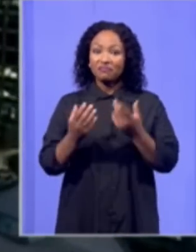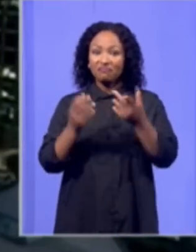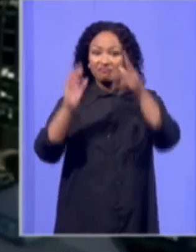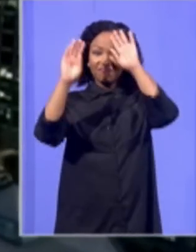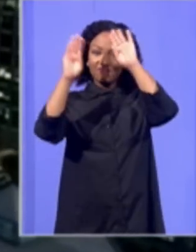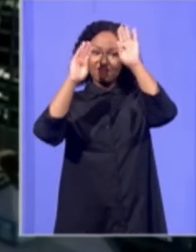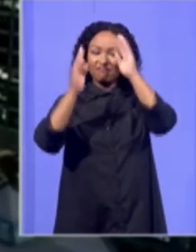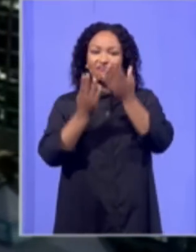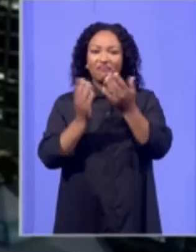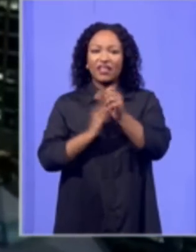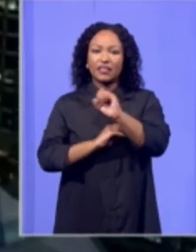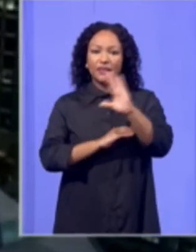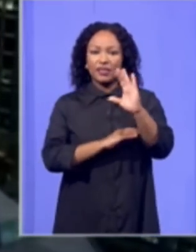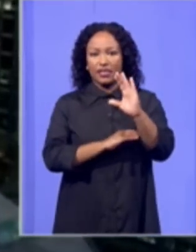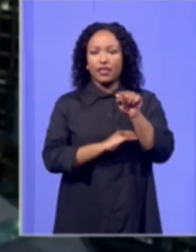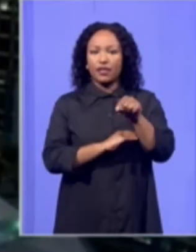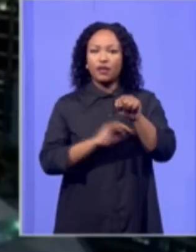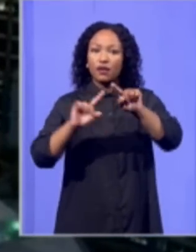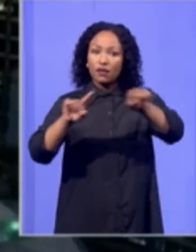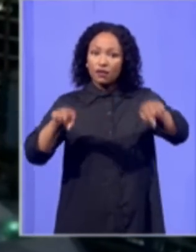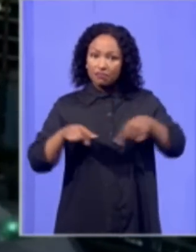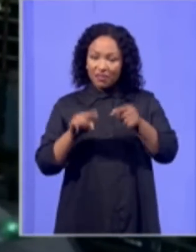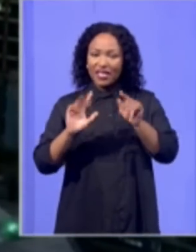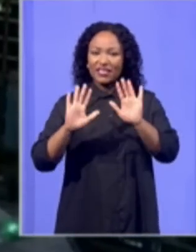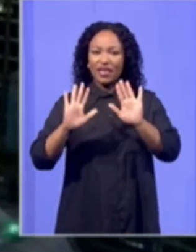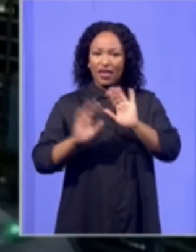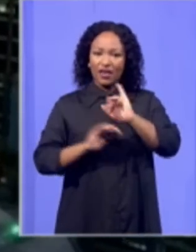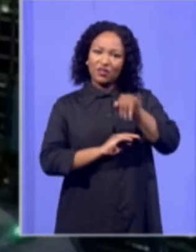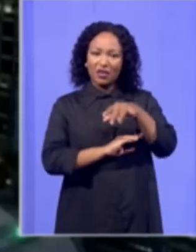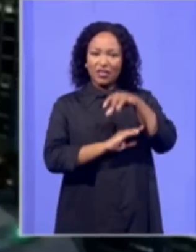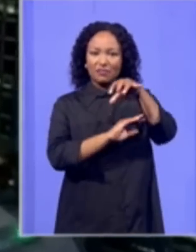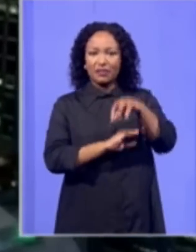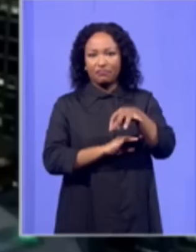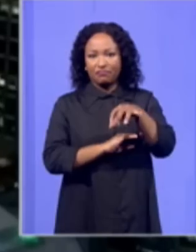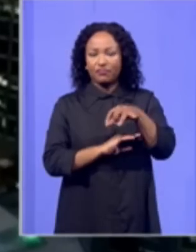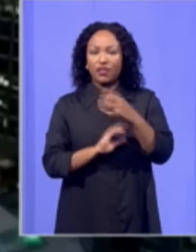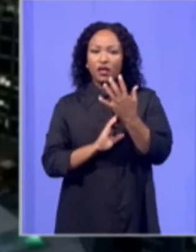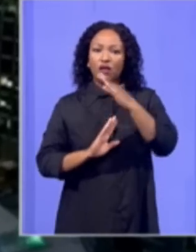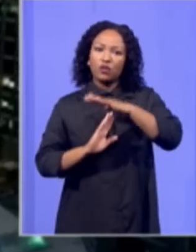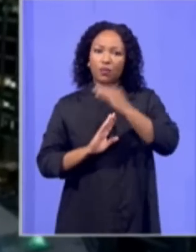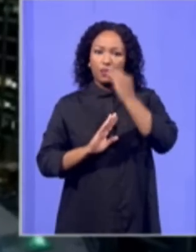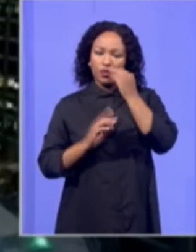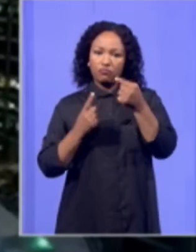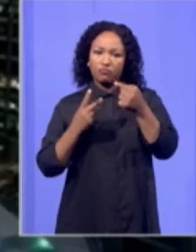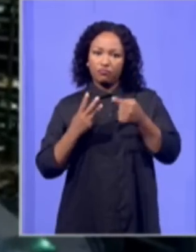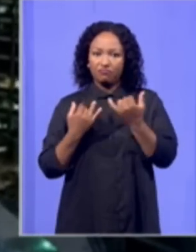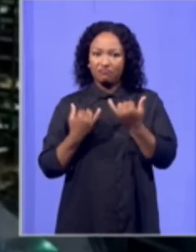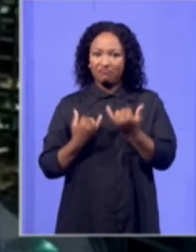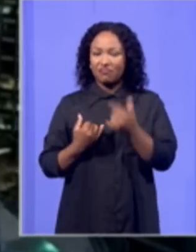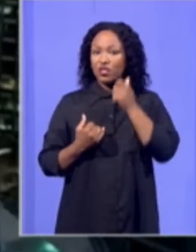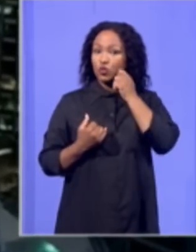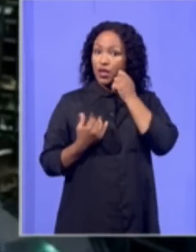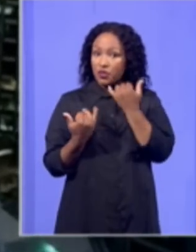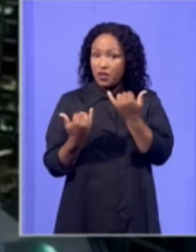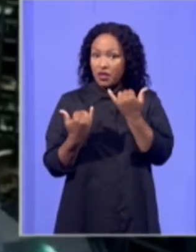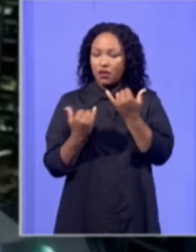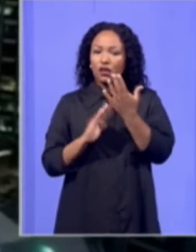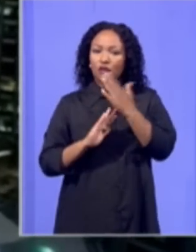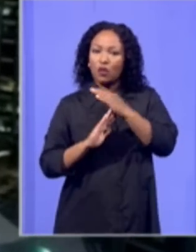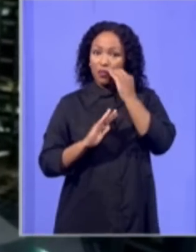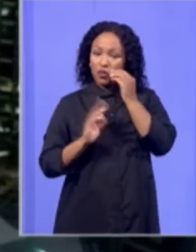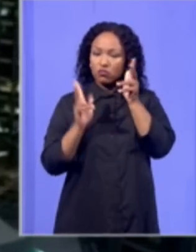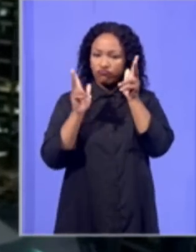Malalo go tswa SABC Studio 10 Auckland Park, Johannesburg. Le go tlisetsa kgaso ya dikgang tsa Setswana. A re ketla